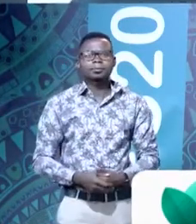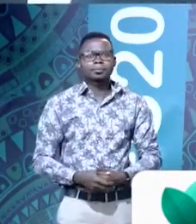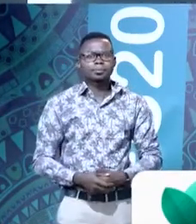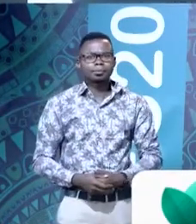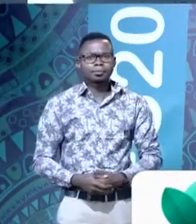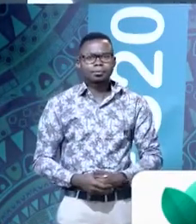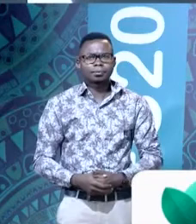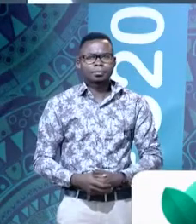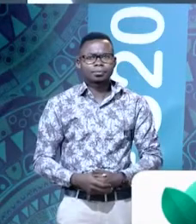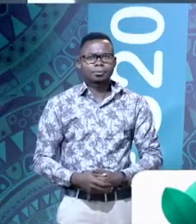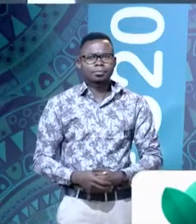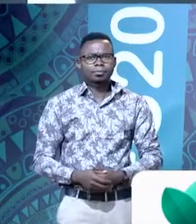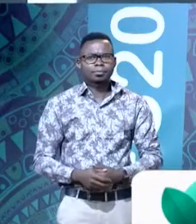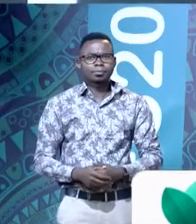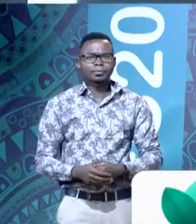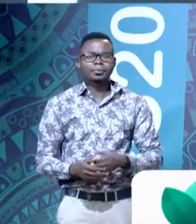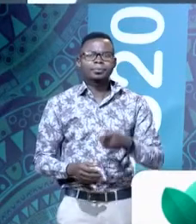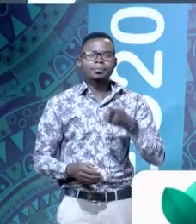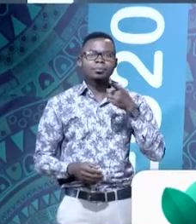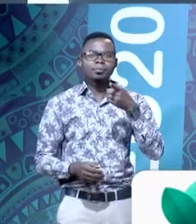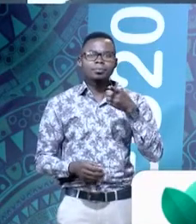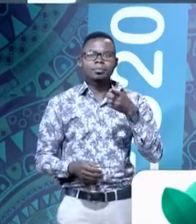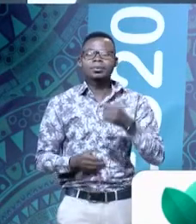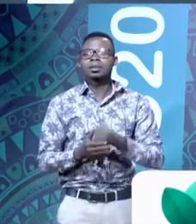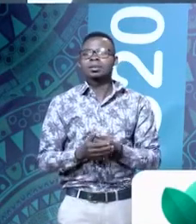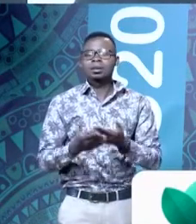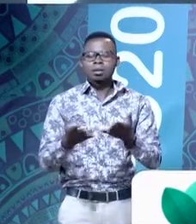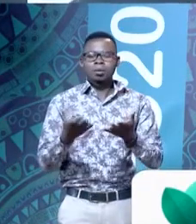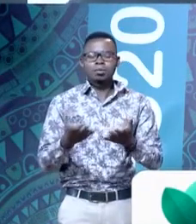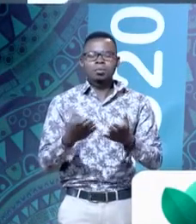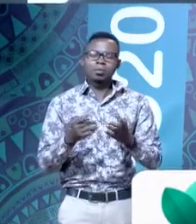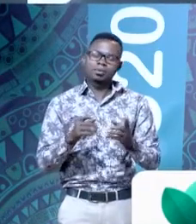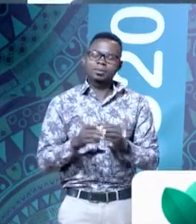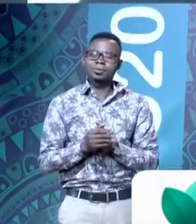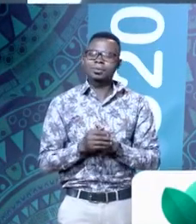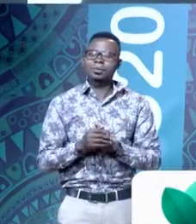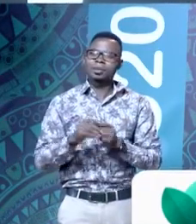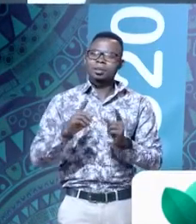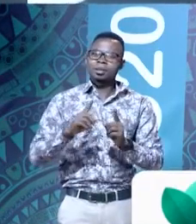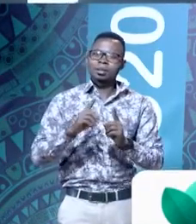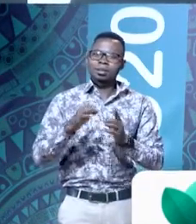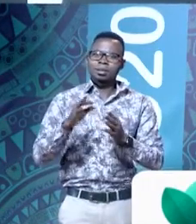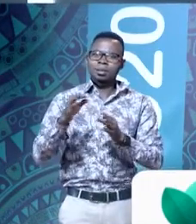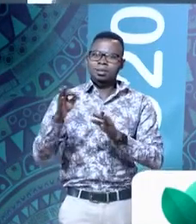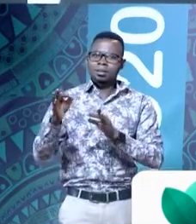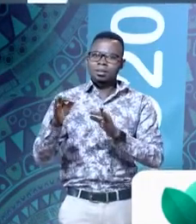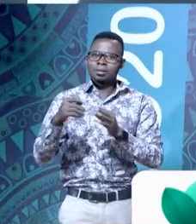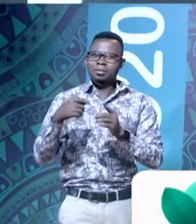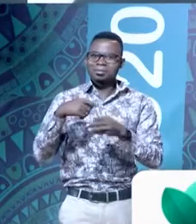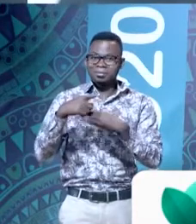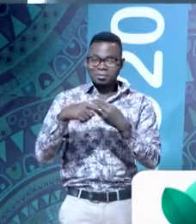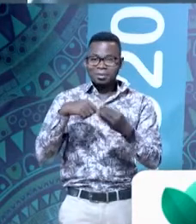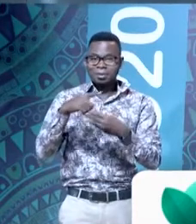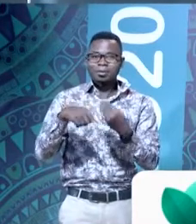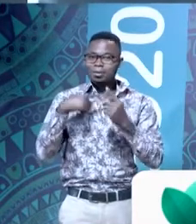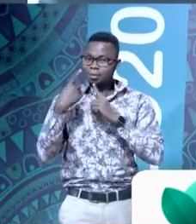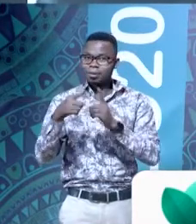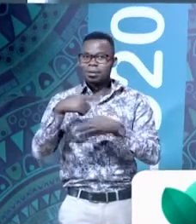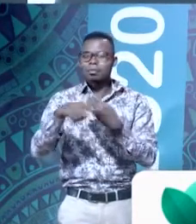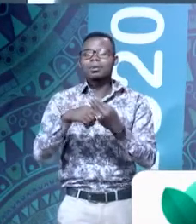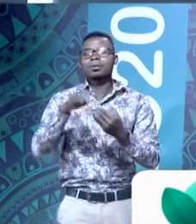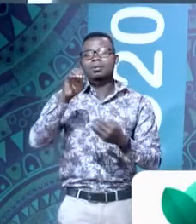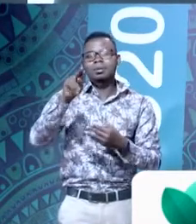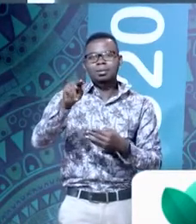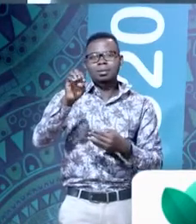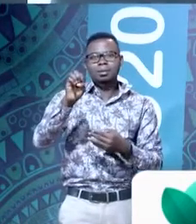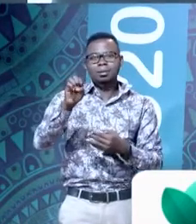Well, I was just going to echo what you have just said now, having problems with my net, of course, internet, which